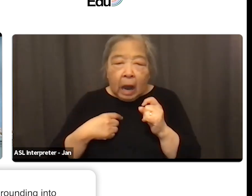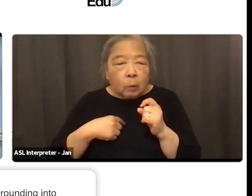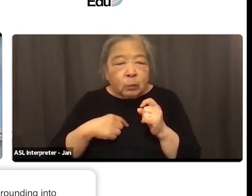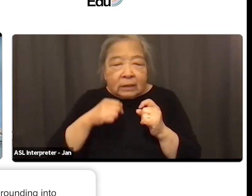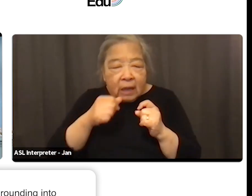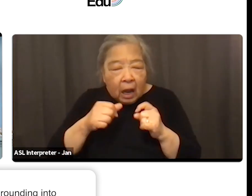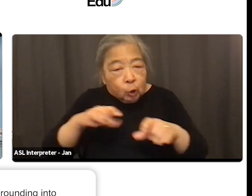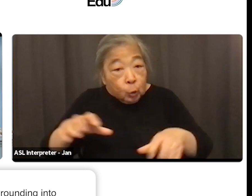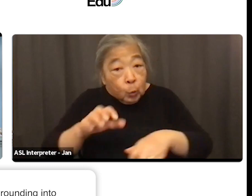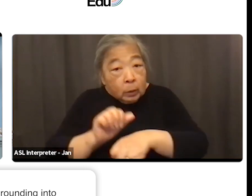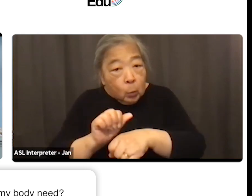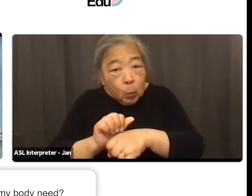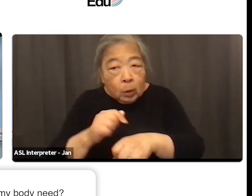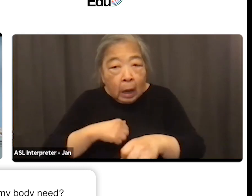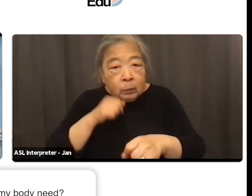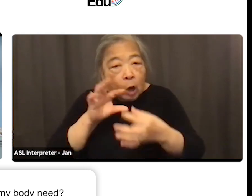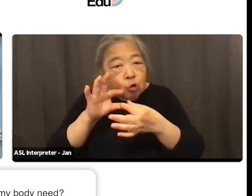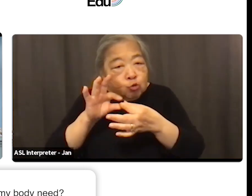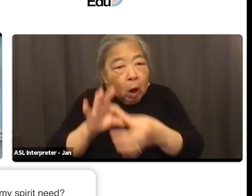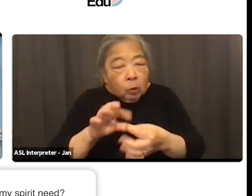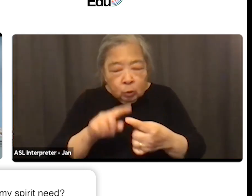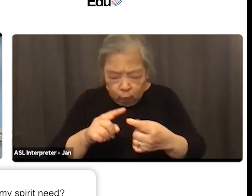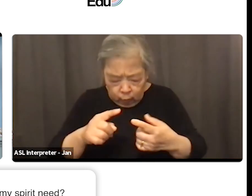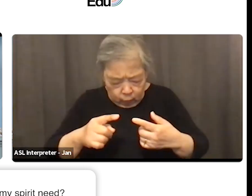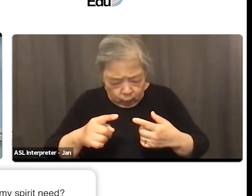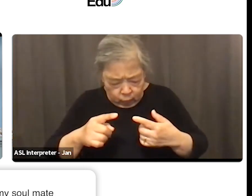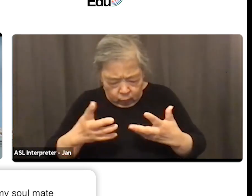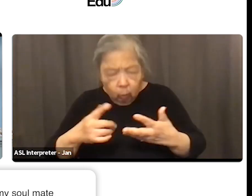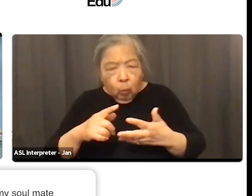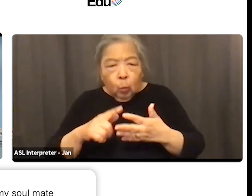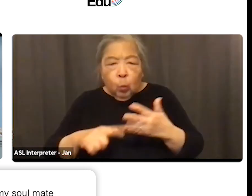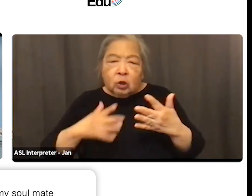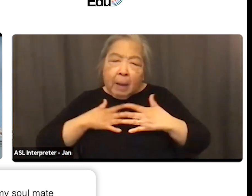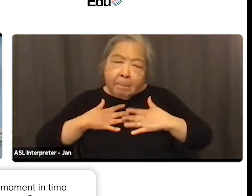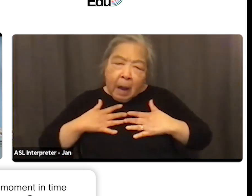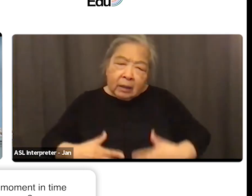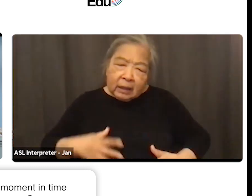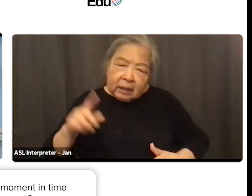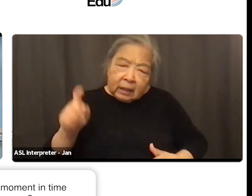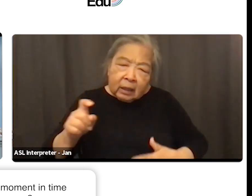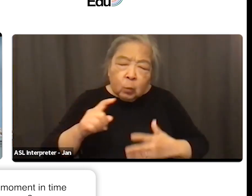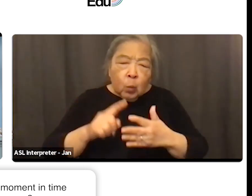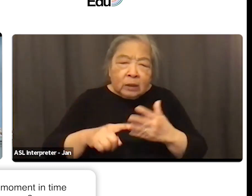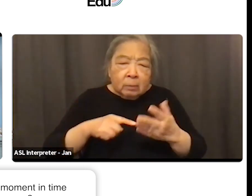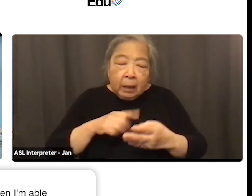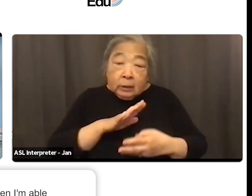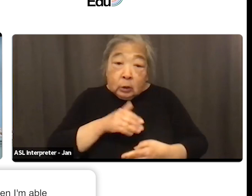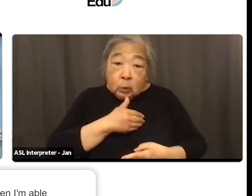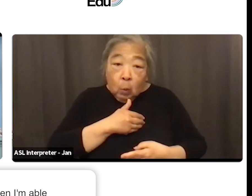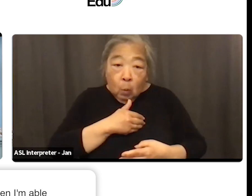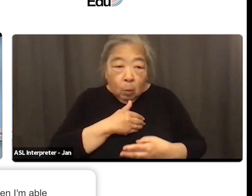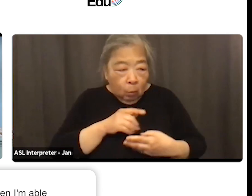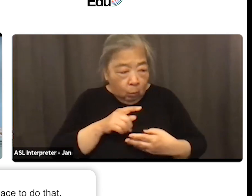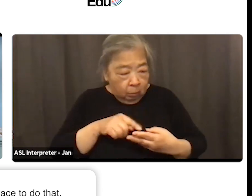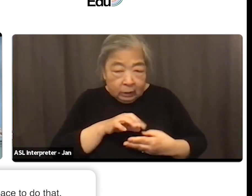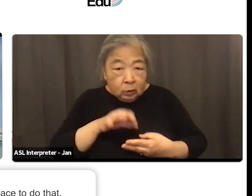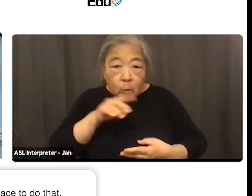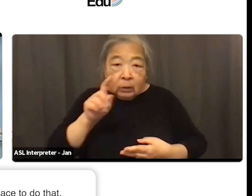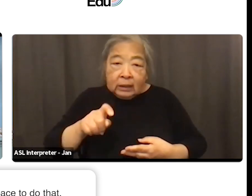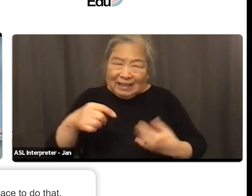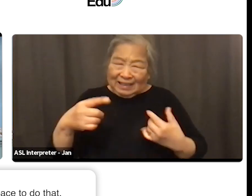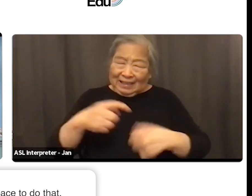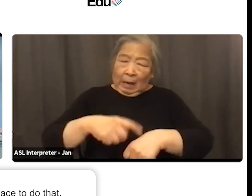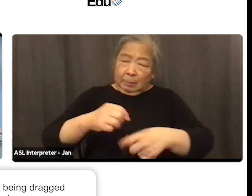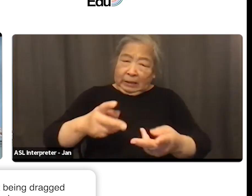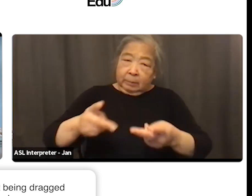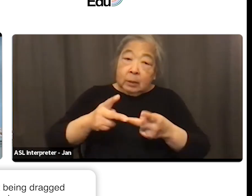grounding into what does my body need? What does my spirit need? What does my soul need in this moment in time and space? And when I'm able to make space to